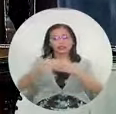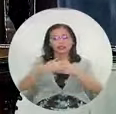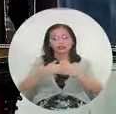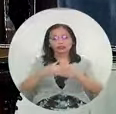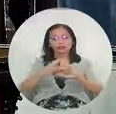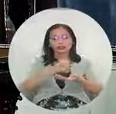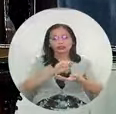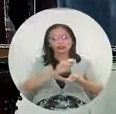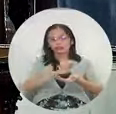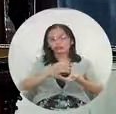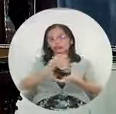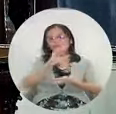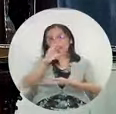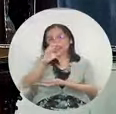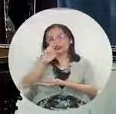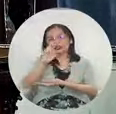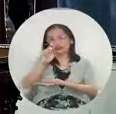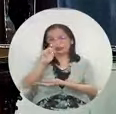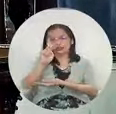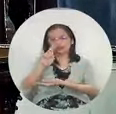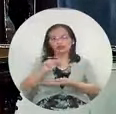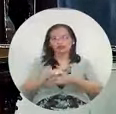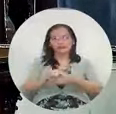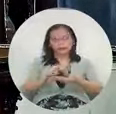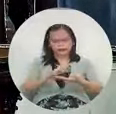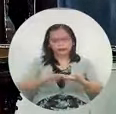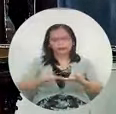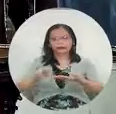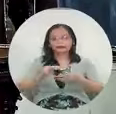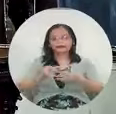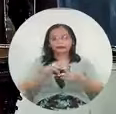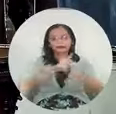where, you know, kanang nindot ng place ba?